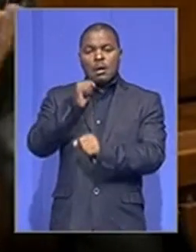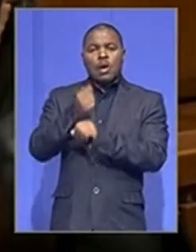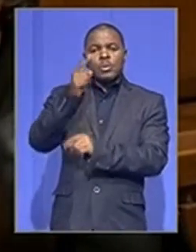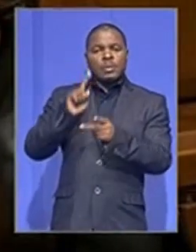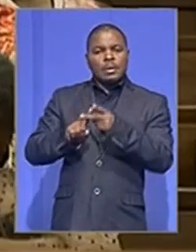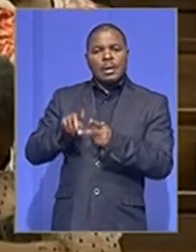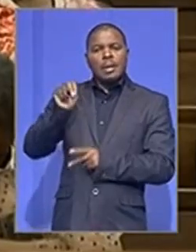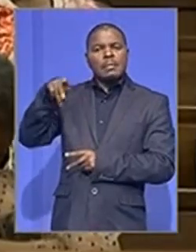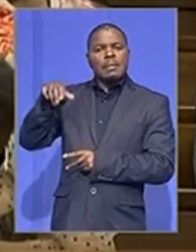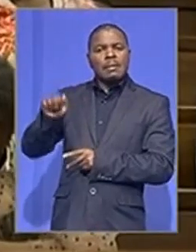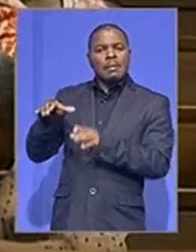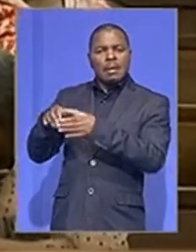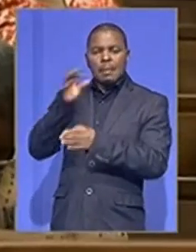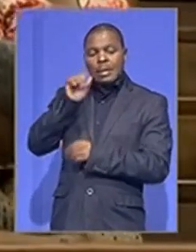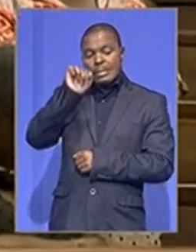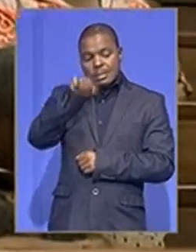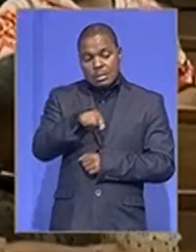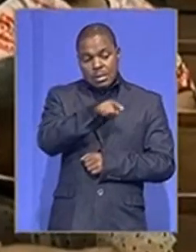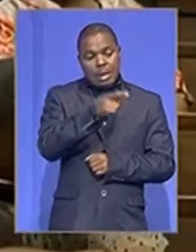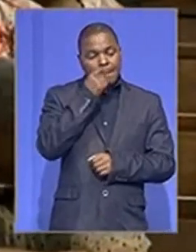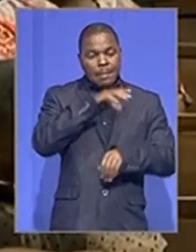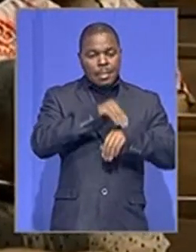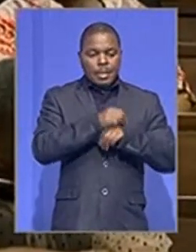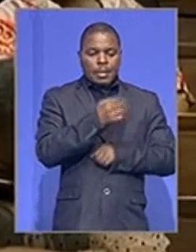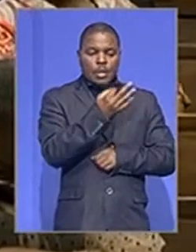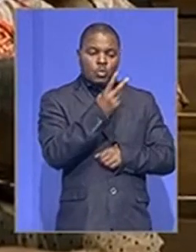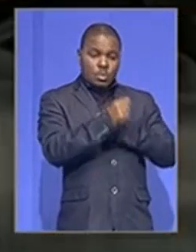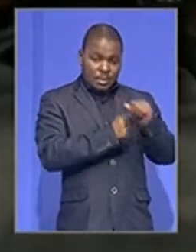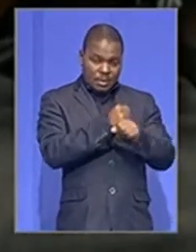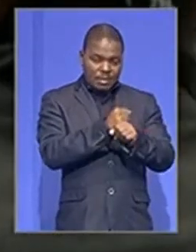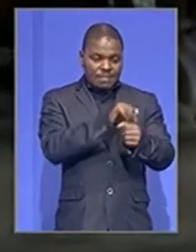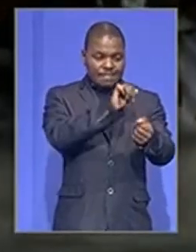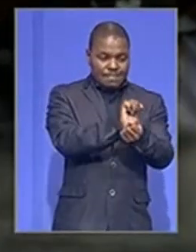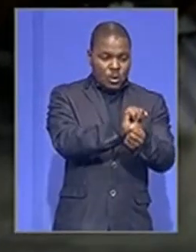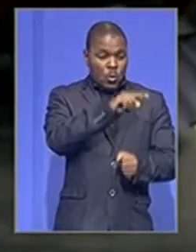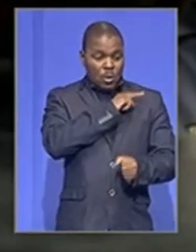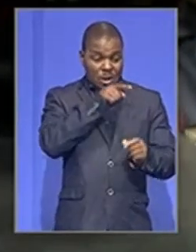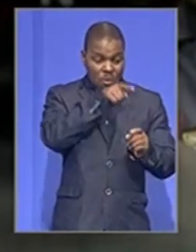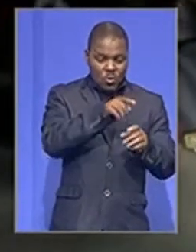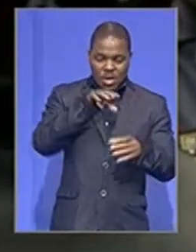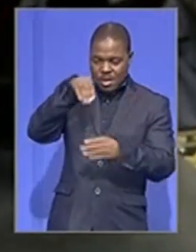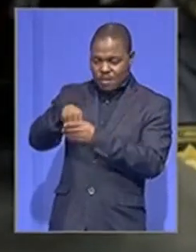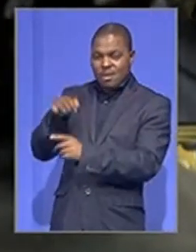ba setšhaba bo kgonthišitše gore monna wa mengwaga e 32 o tshwaretše karolo yeo a e ralokilego